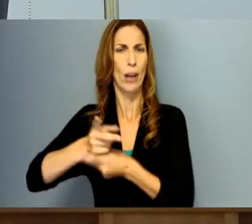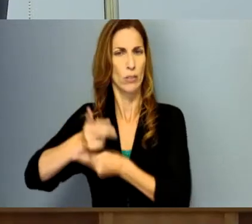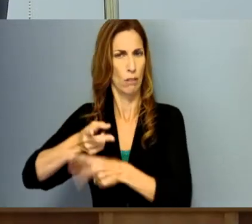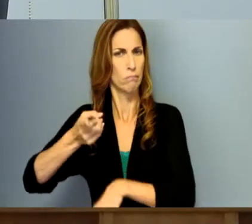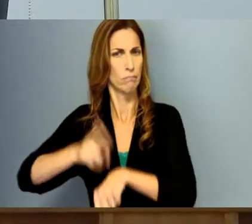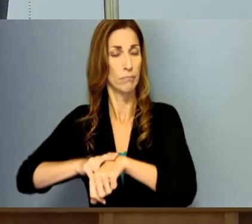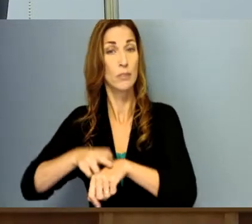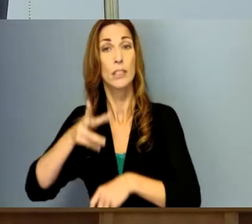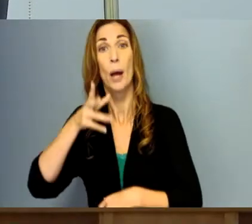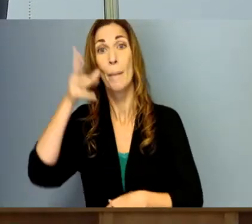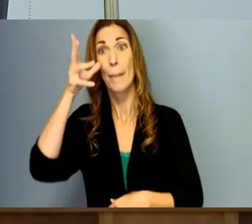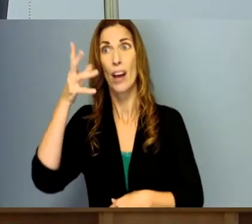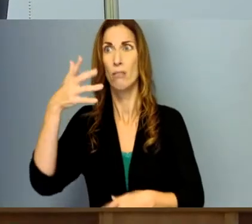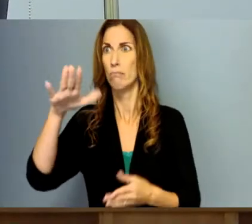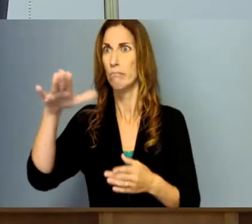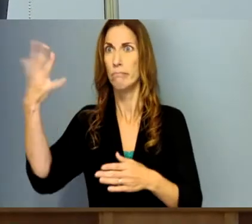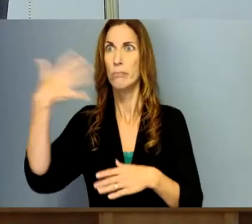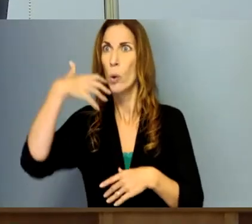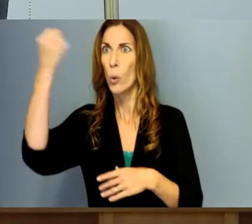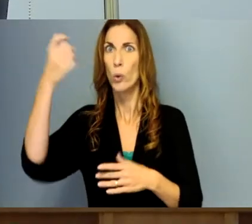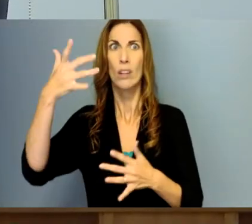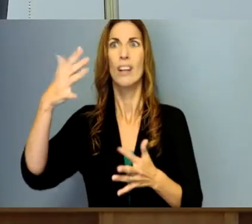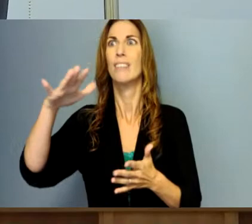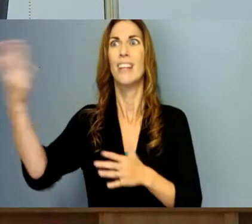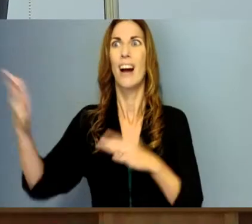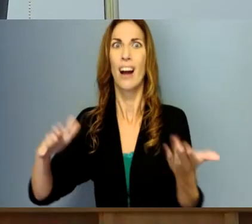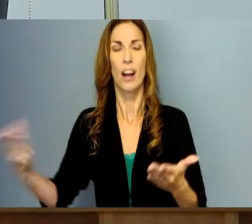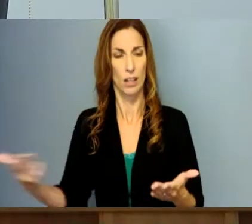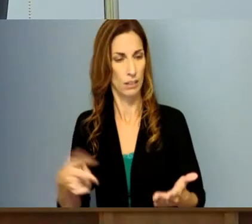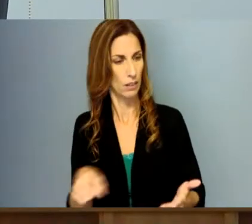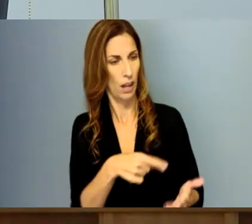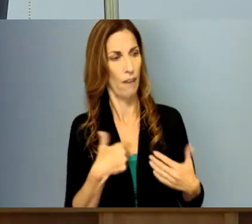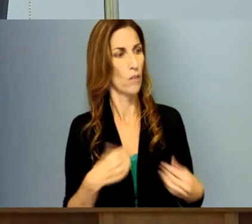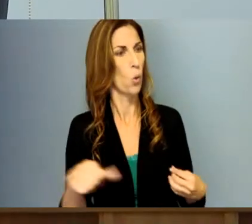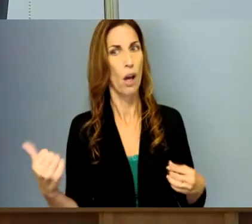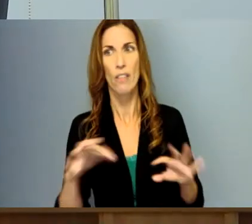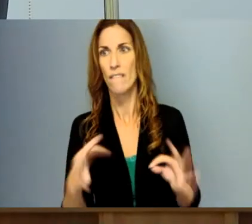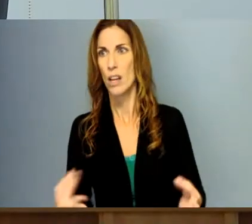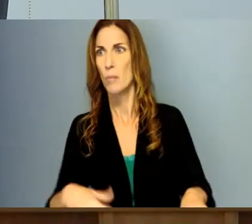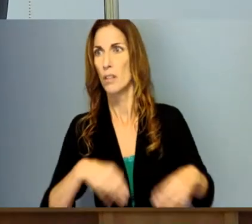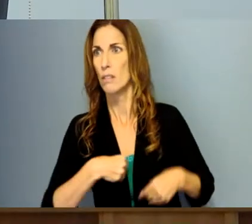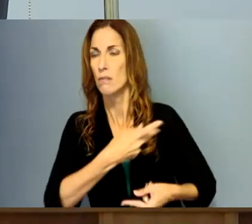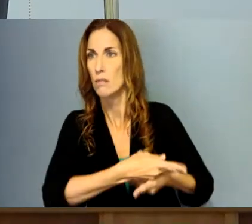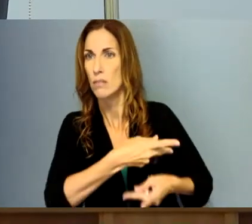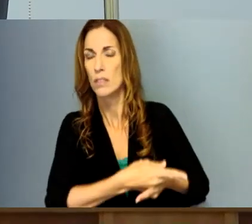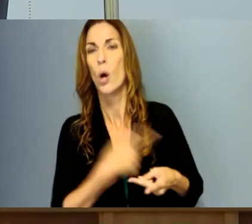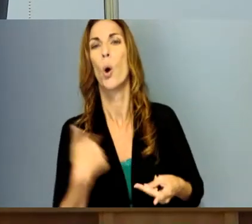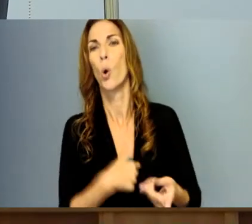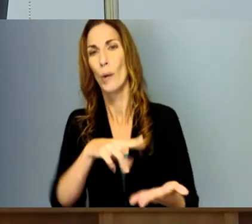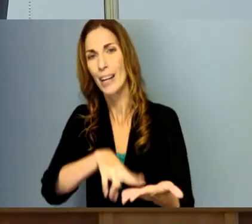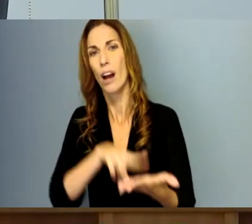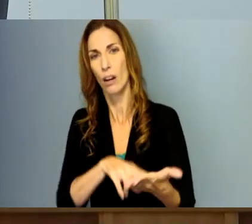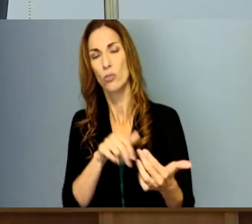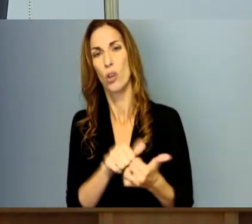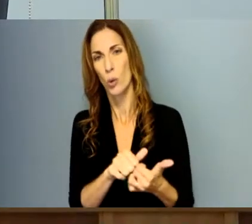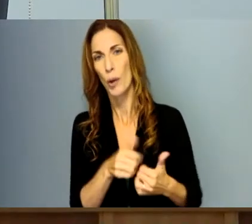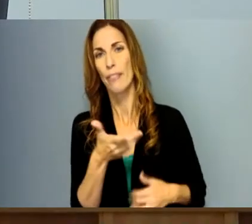if they outlive their parents, there becomes, and they don't have any other family who are able to take care of them, we contract with